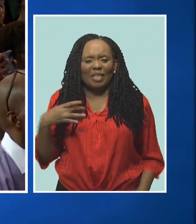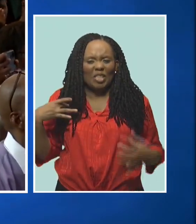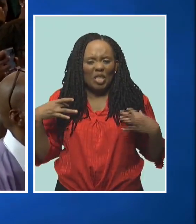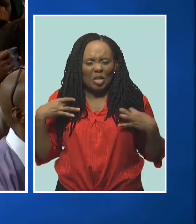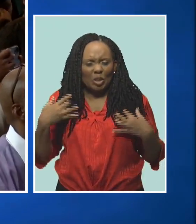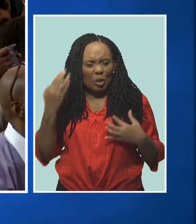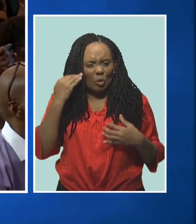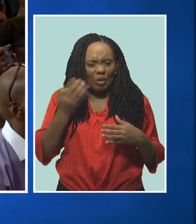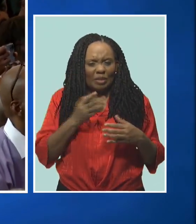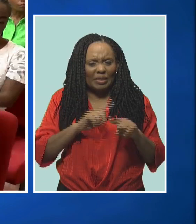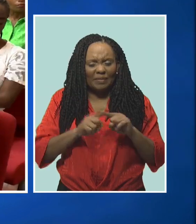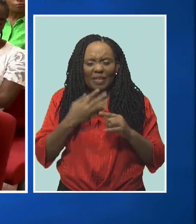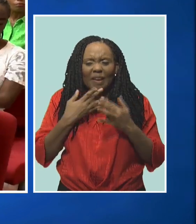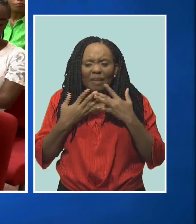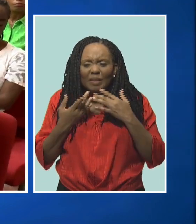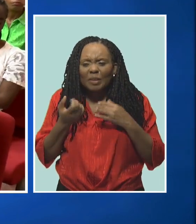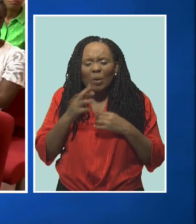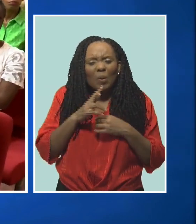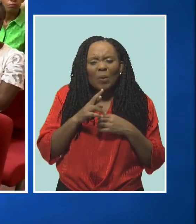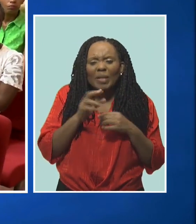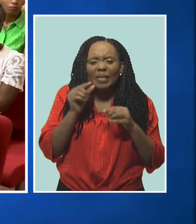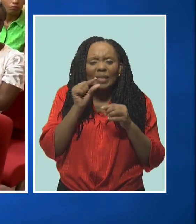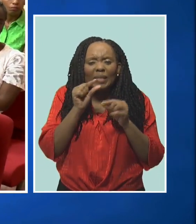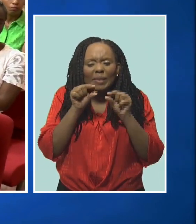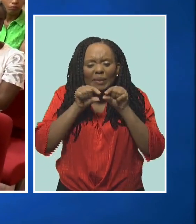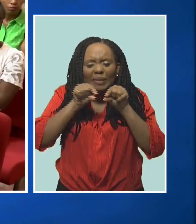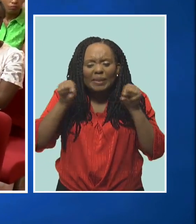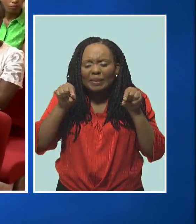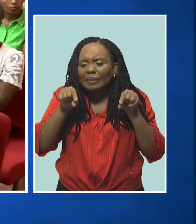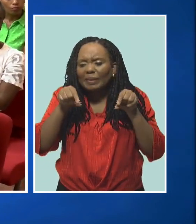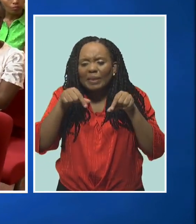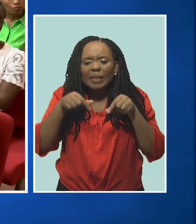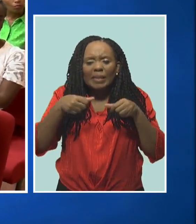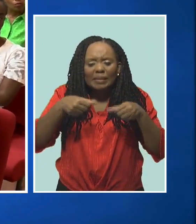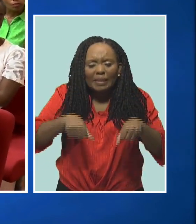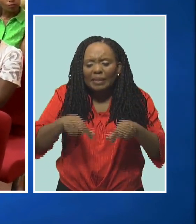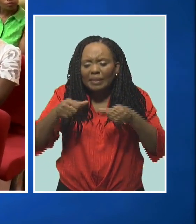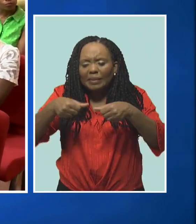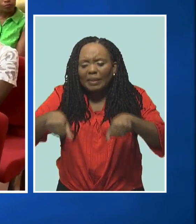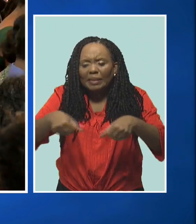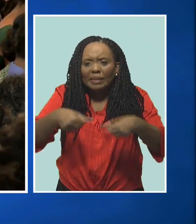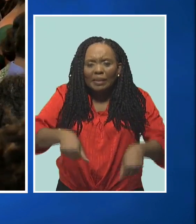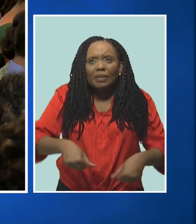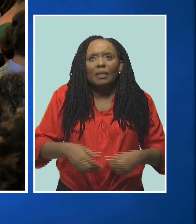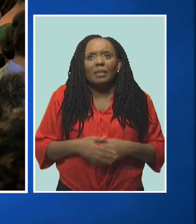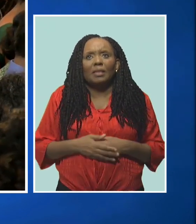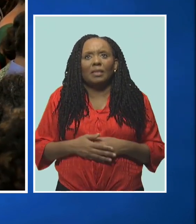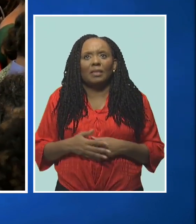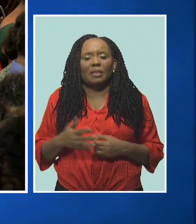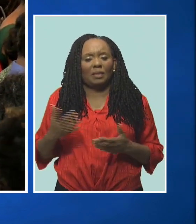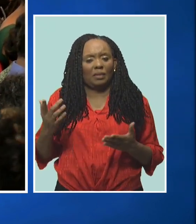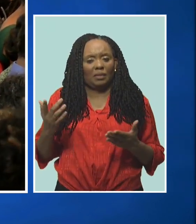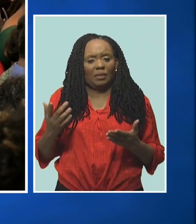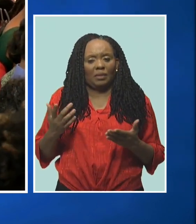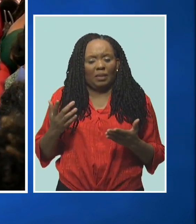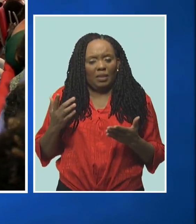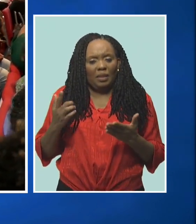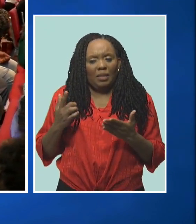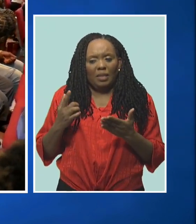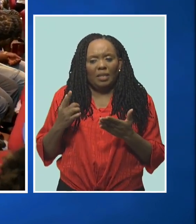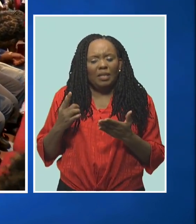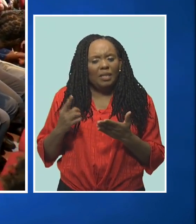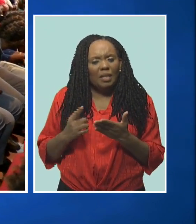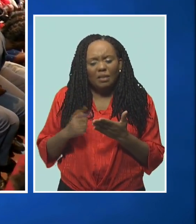I cringe every time that I see someone less than 19 years old fallen as a result of